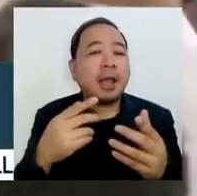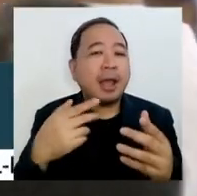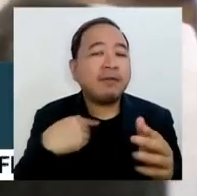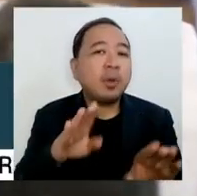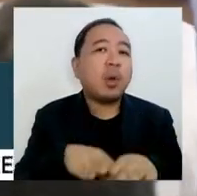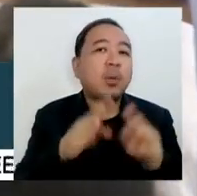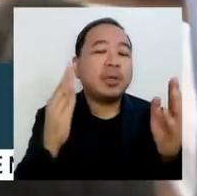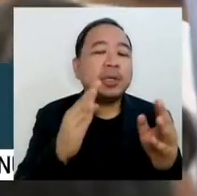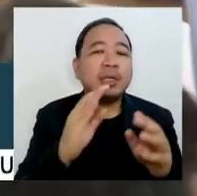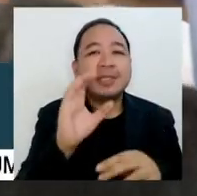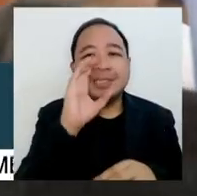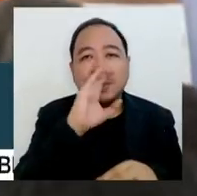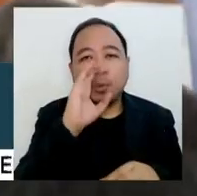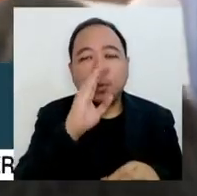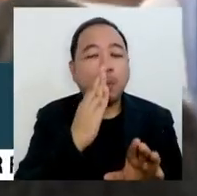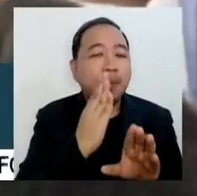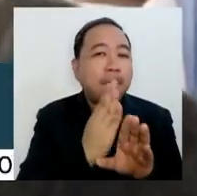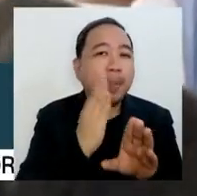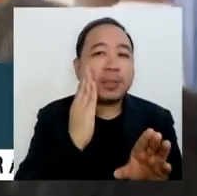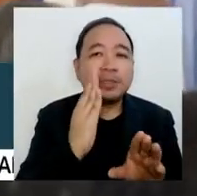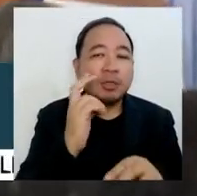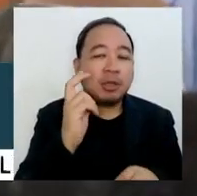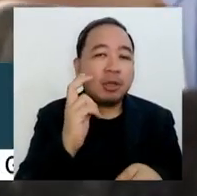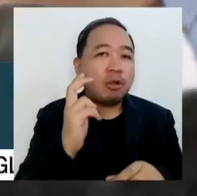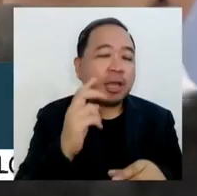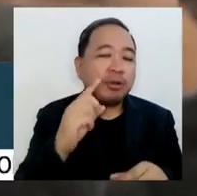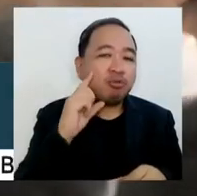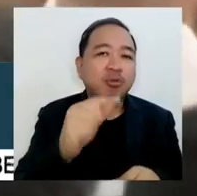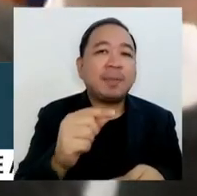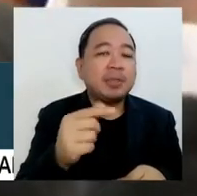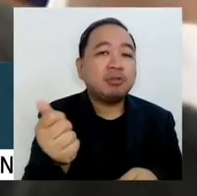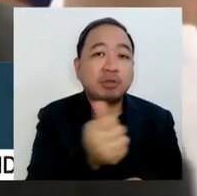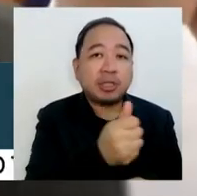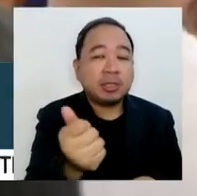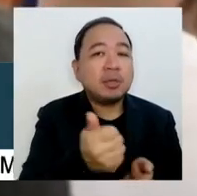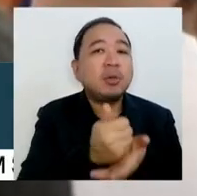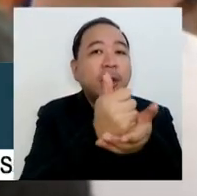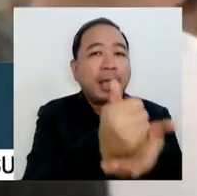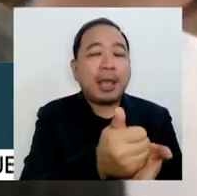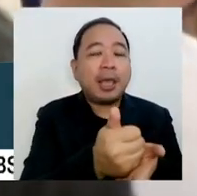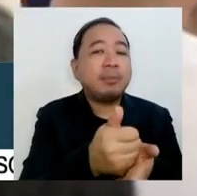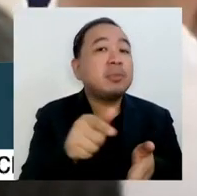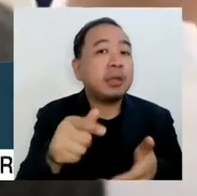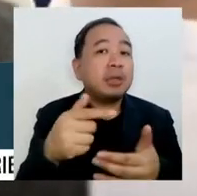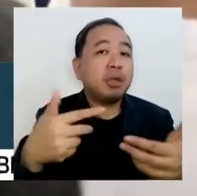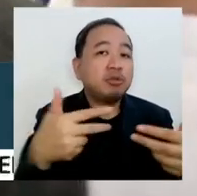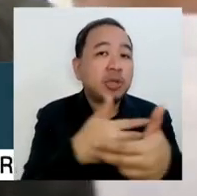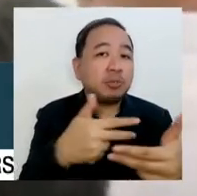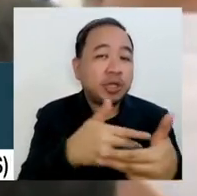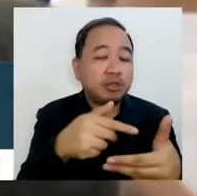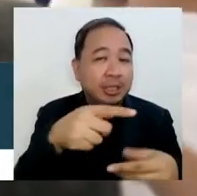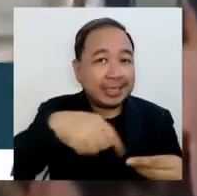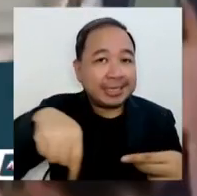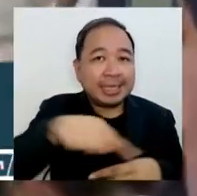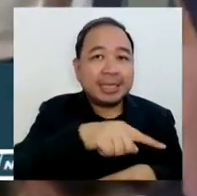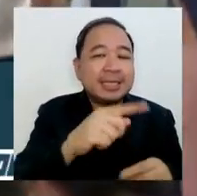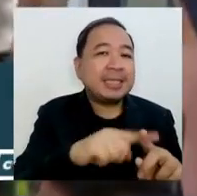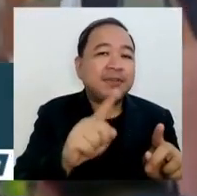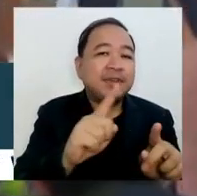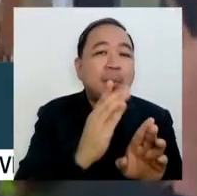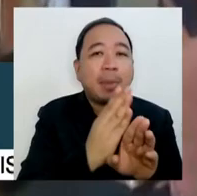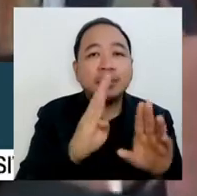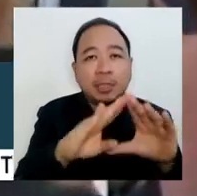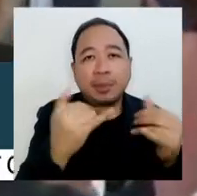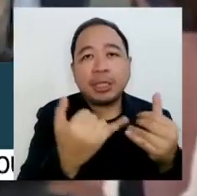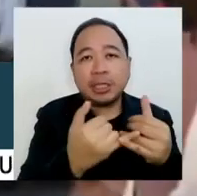Transit System, which is expected to help improve Cebu's mass transportation system, as several bus lines will be connected